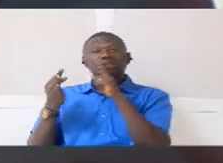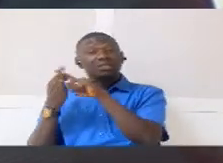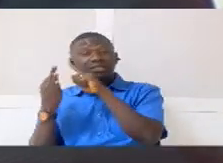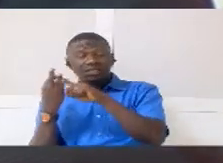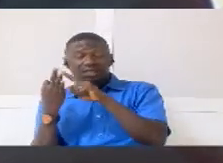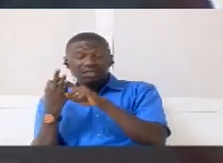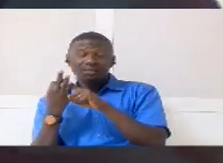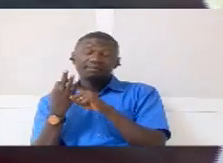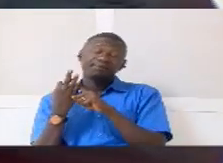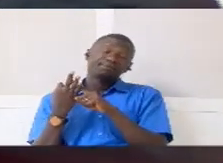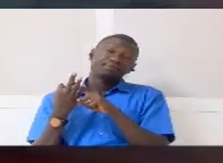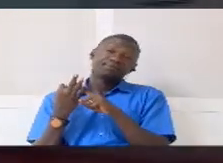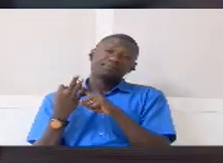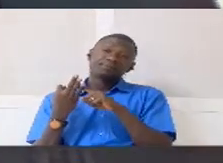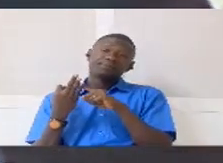Three,